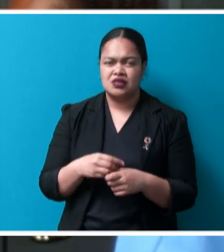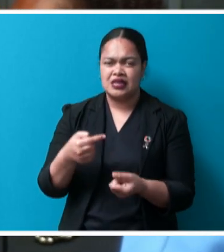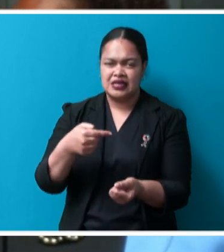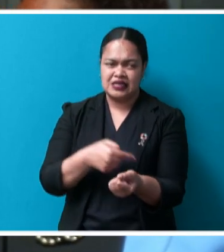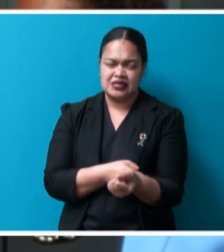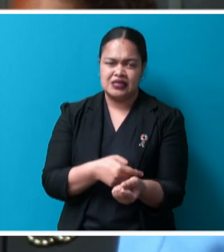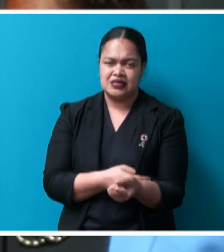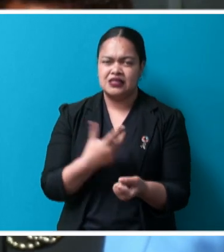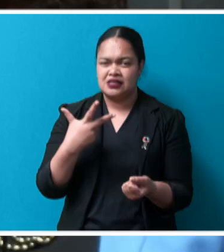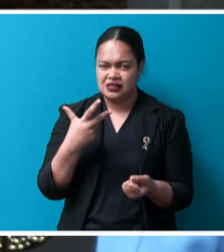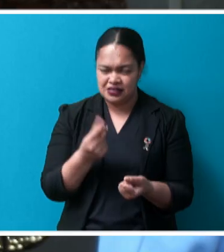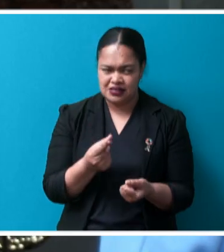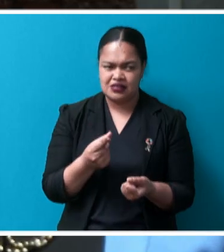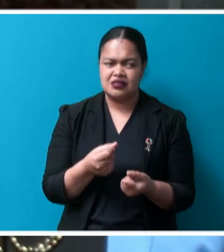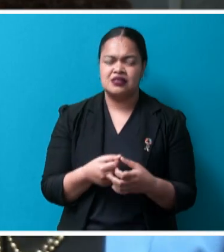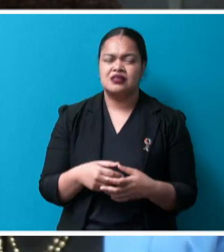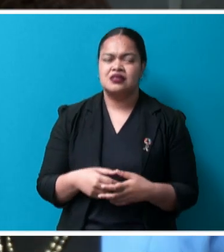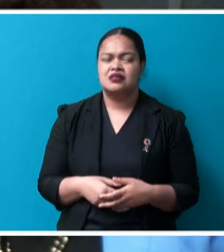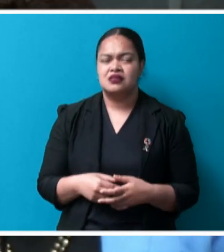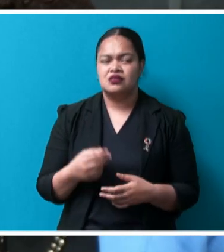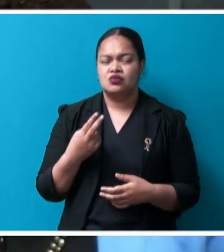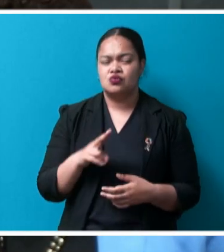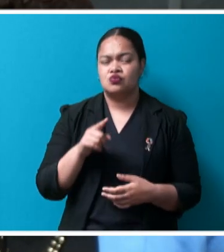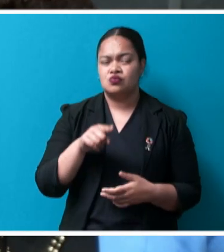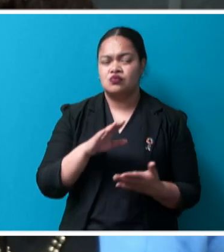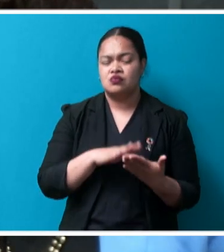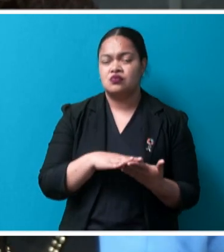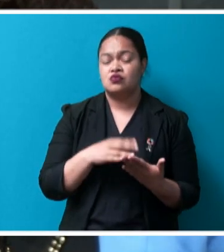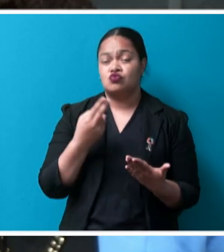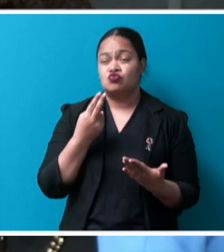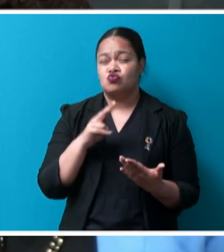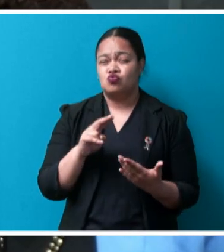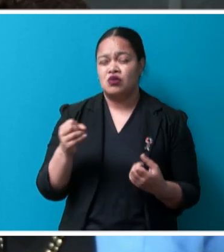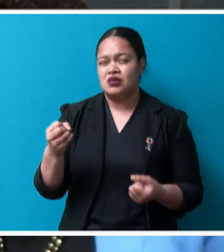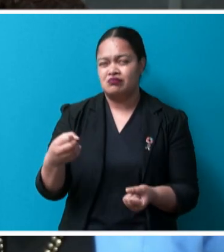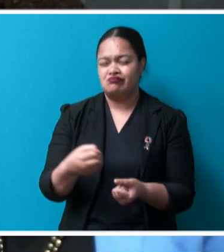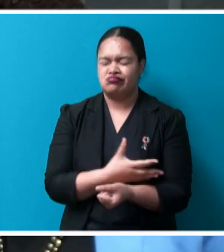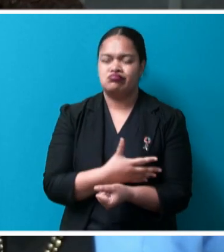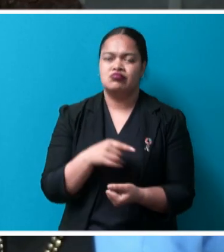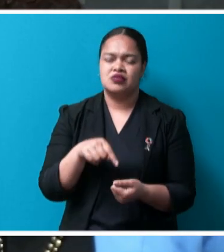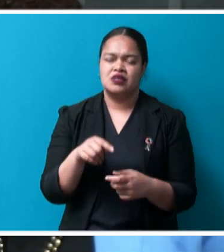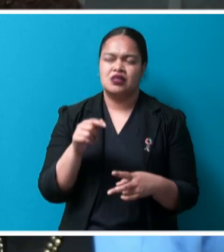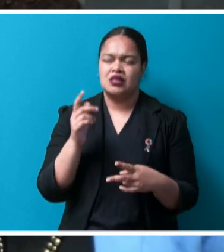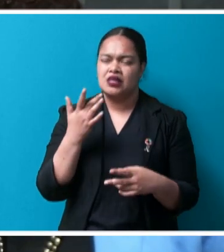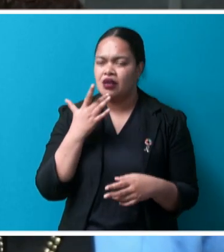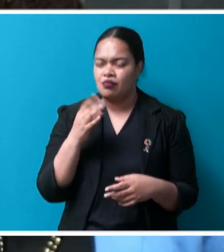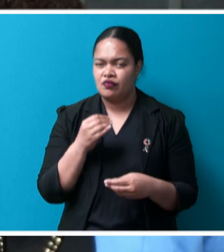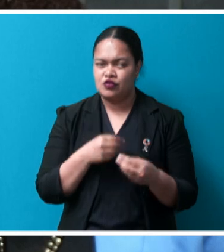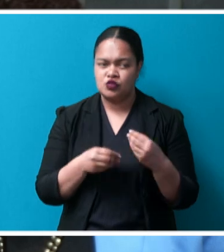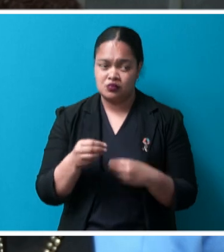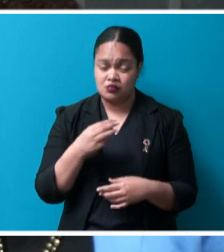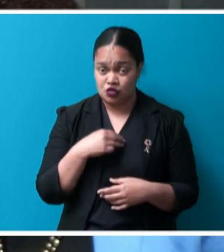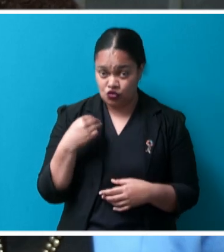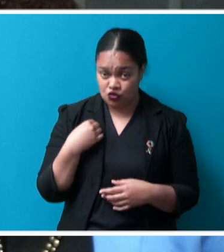syringe program, is urgently needed to interrupt this route of transmission. The Ministry, together